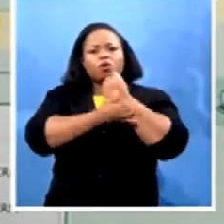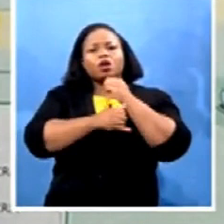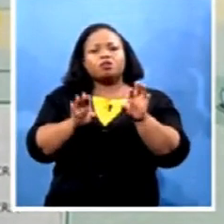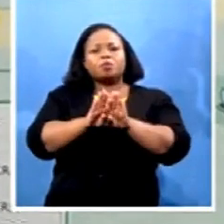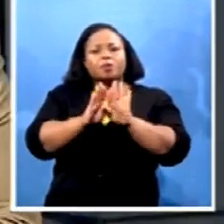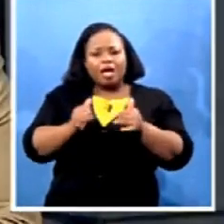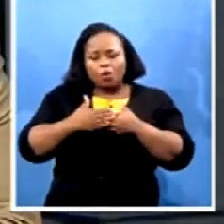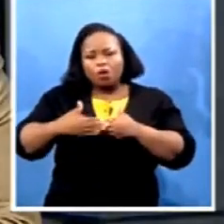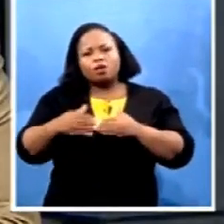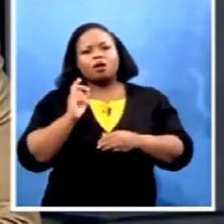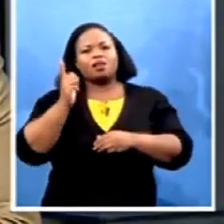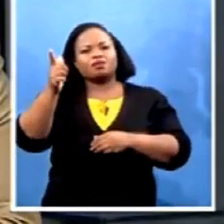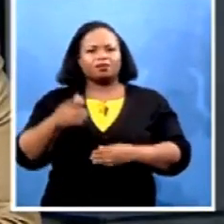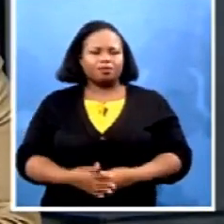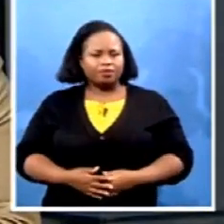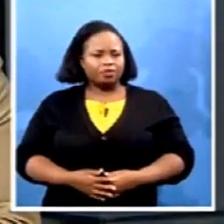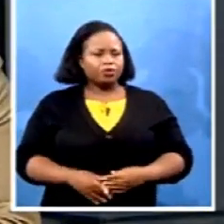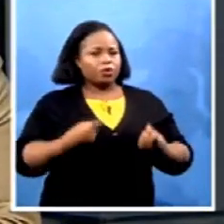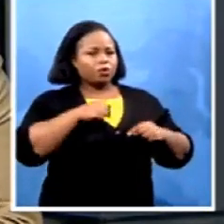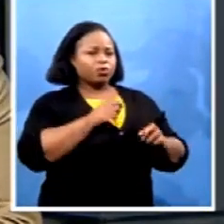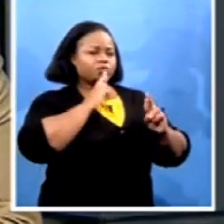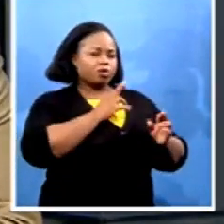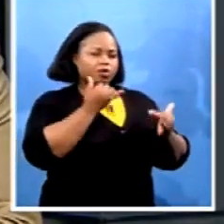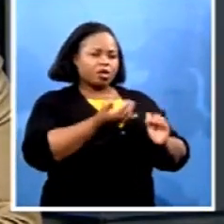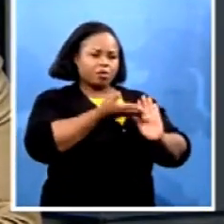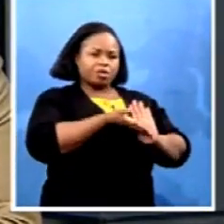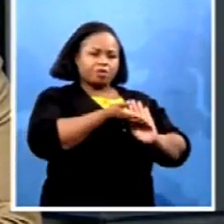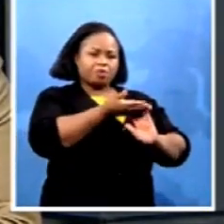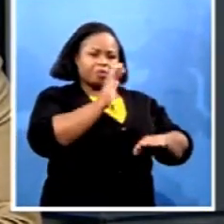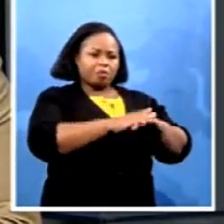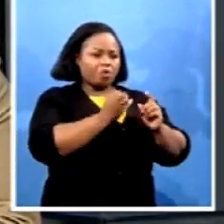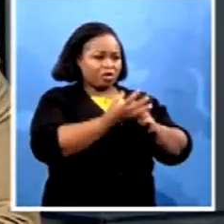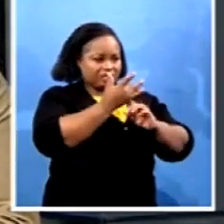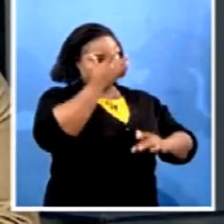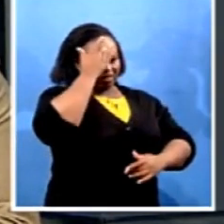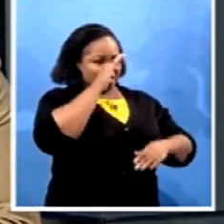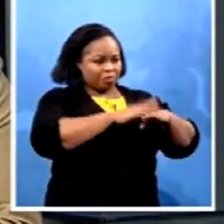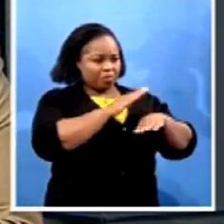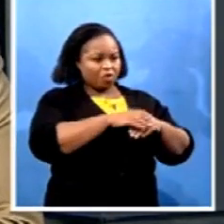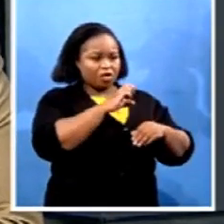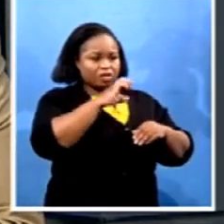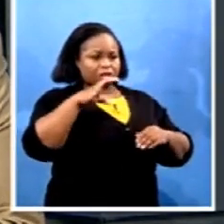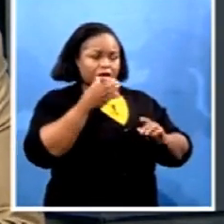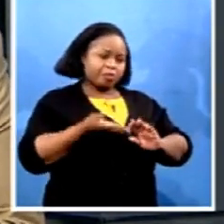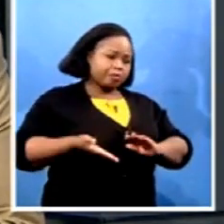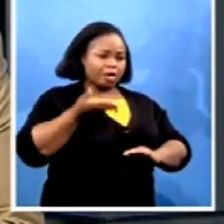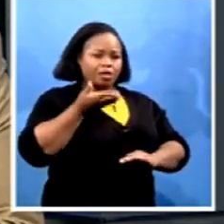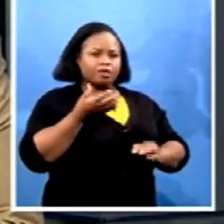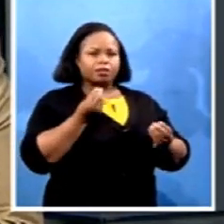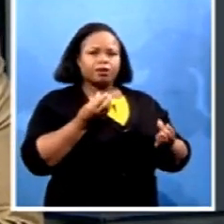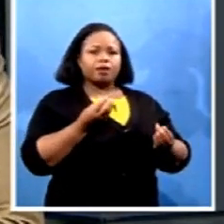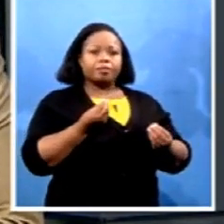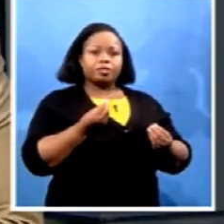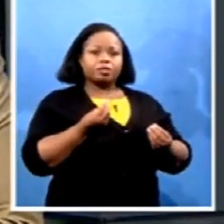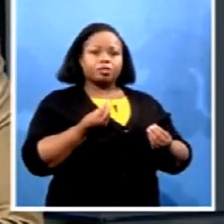an increase in COVID-19 infections in the country, one of the highest numbers, in fact, the highest number, comes from the